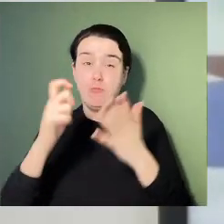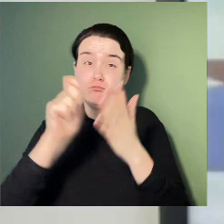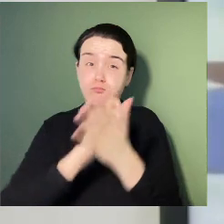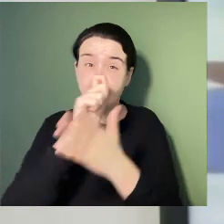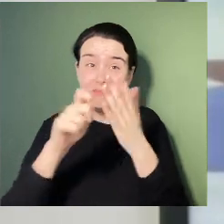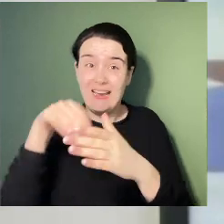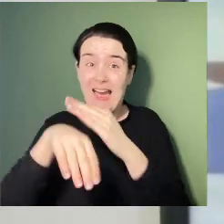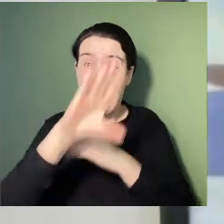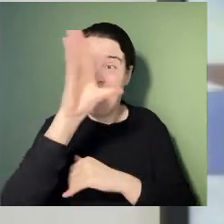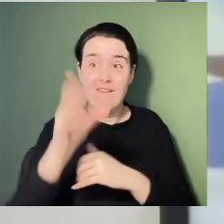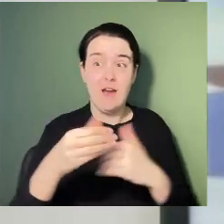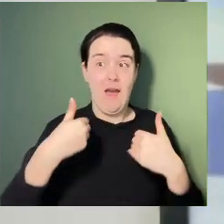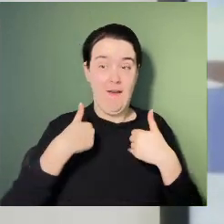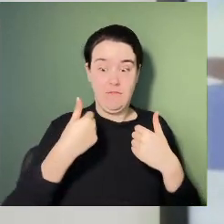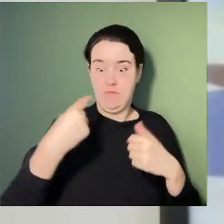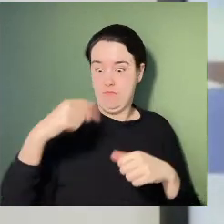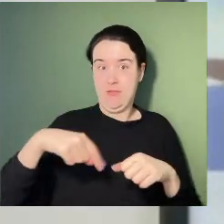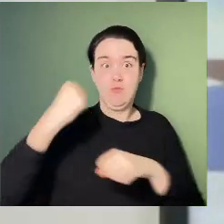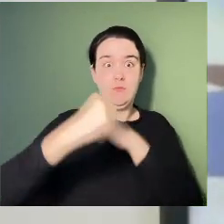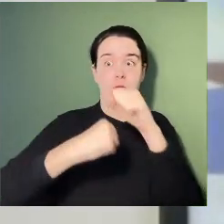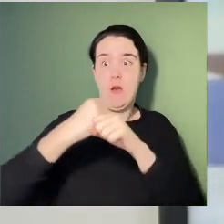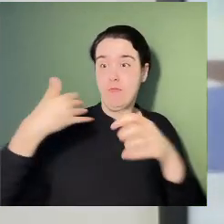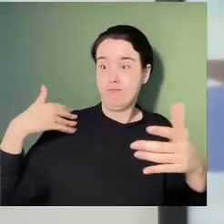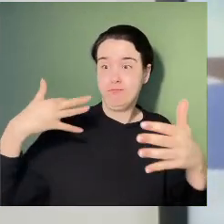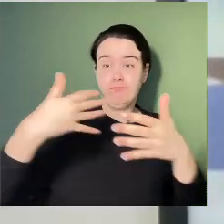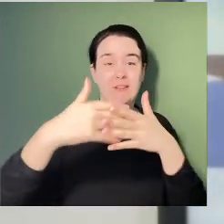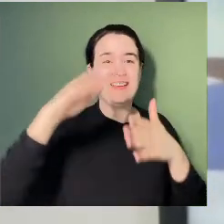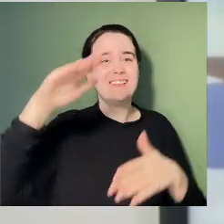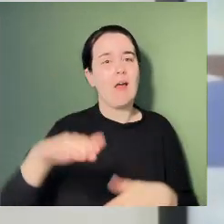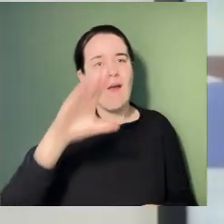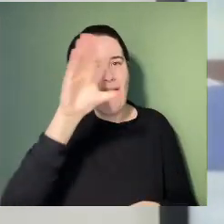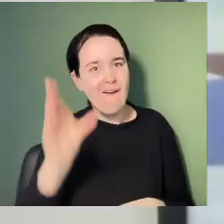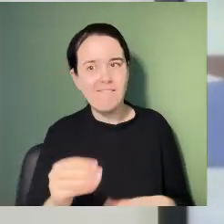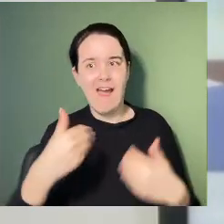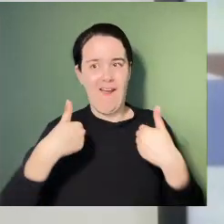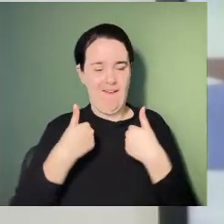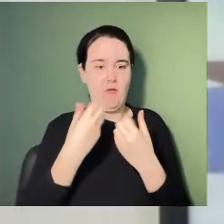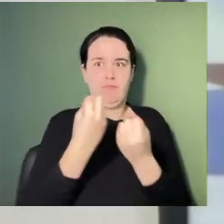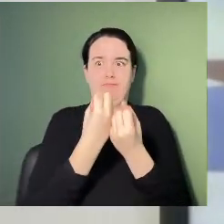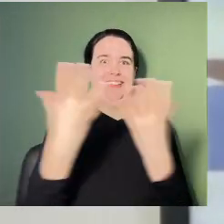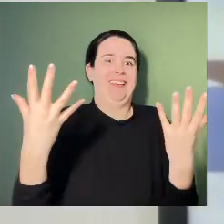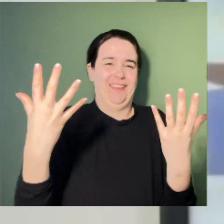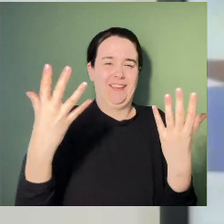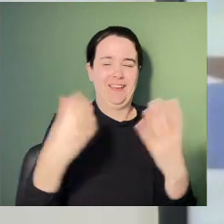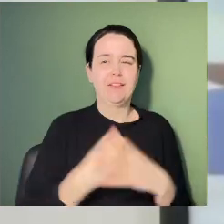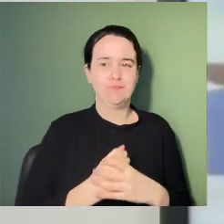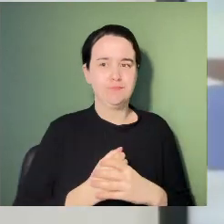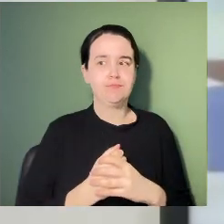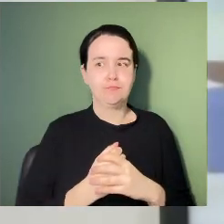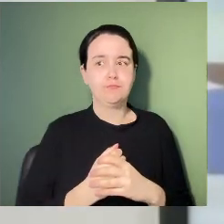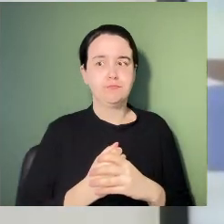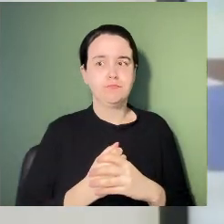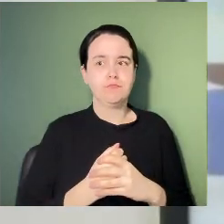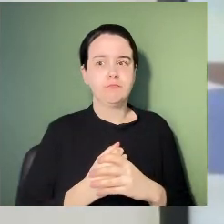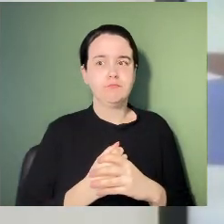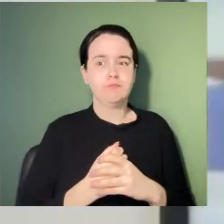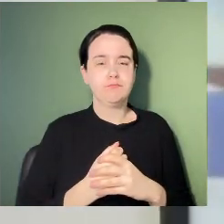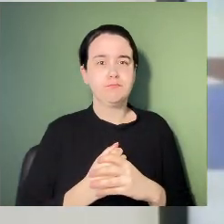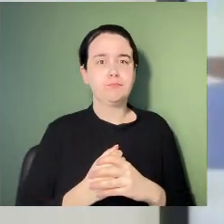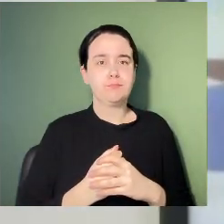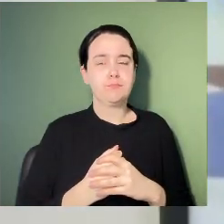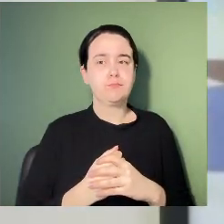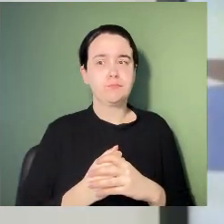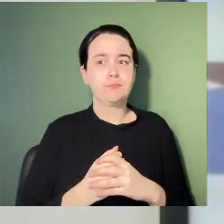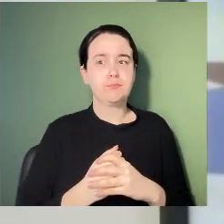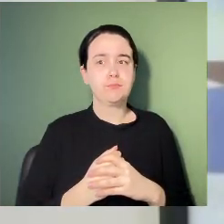Africa, we have a number of elections that are taking place this year, and of course in South Africa as well. And I don't have